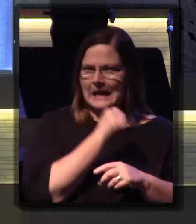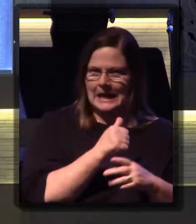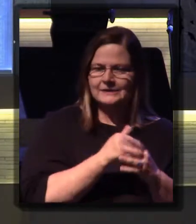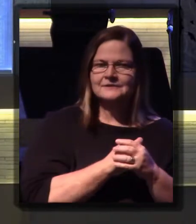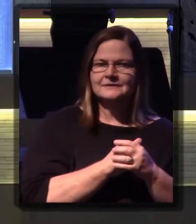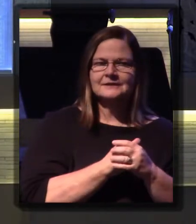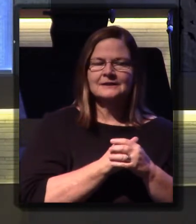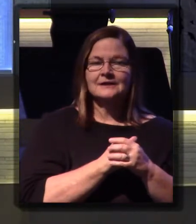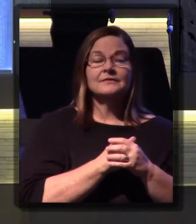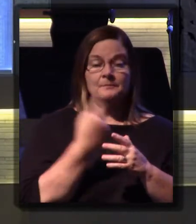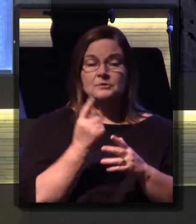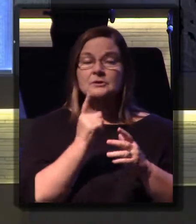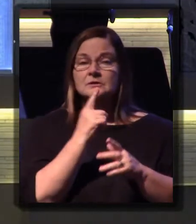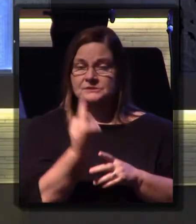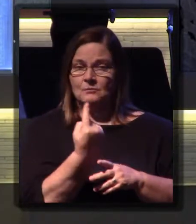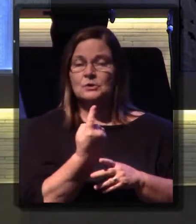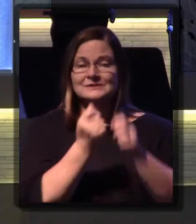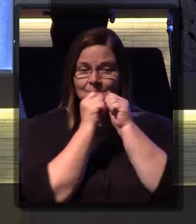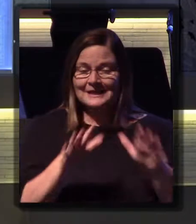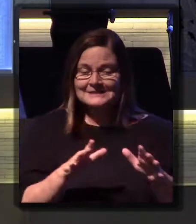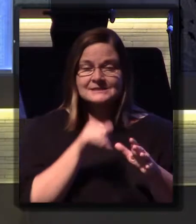the negative particle, no, not.